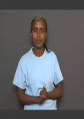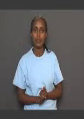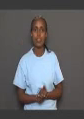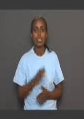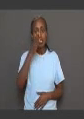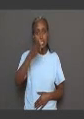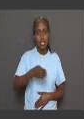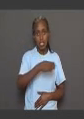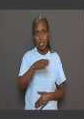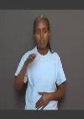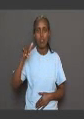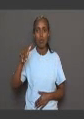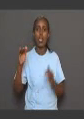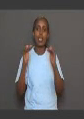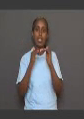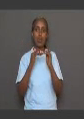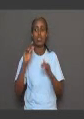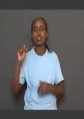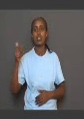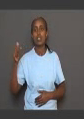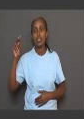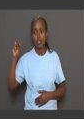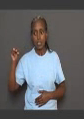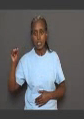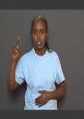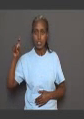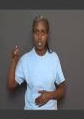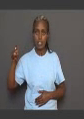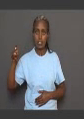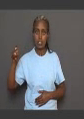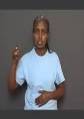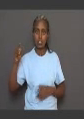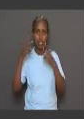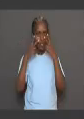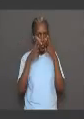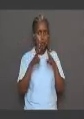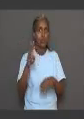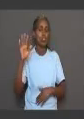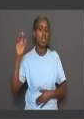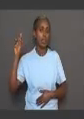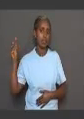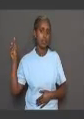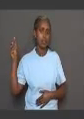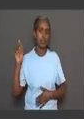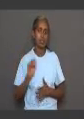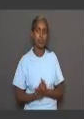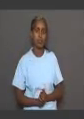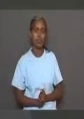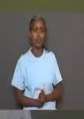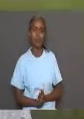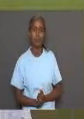The graph of y equals tangent x looks like this.